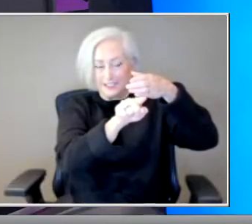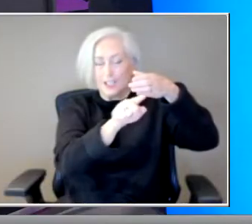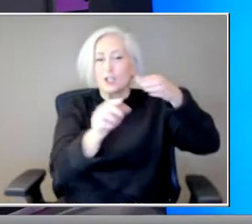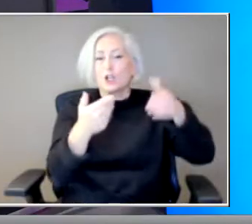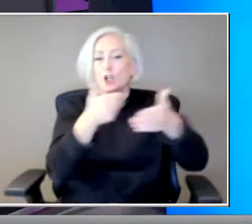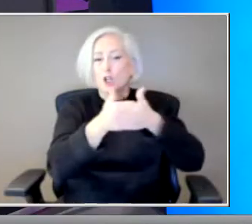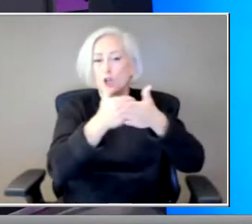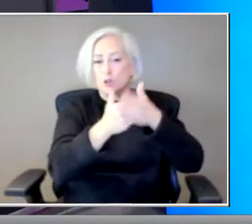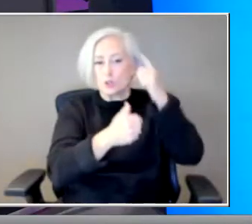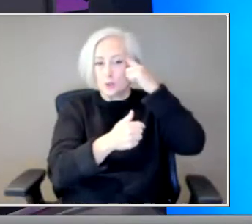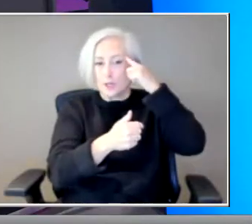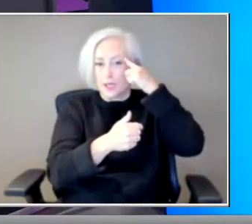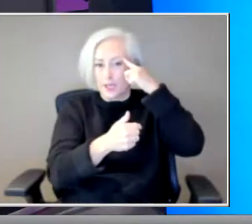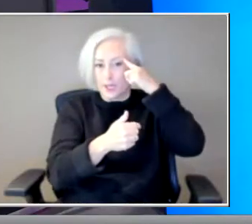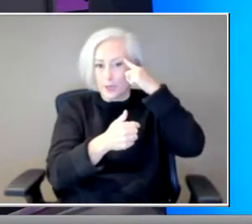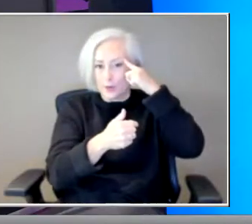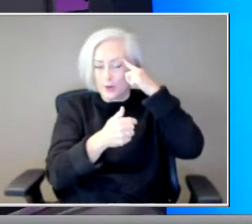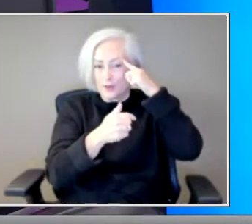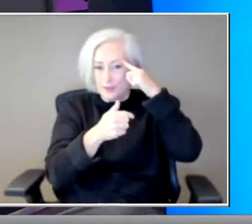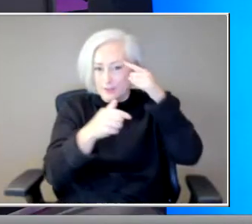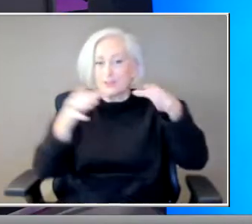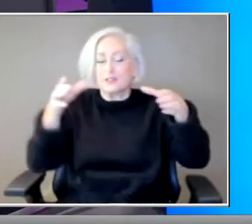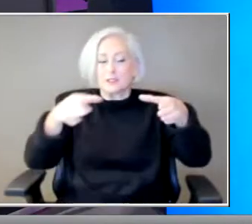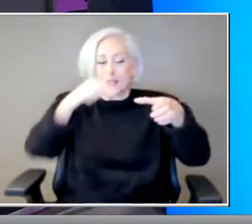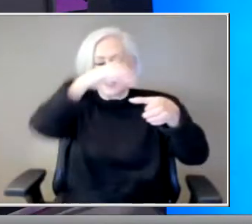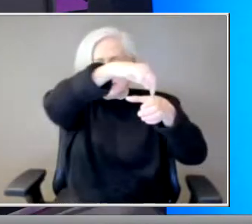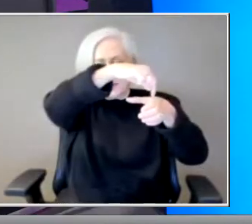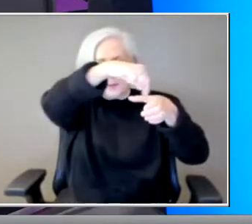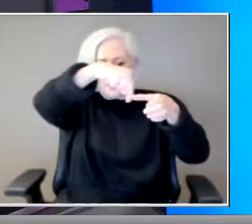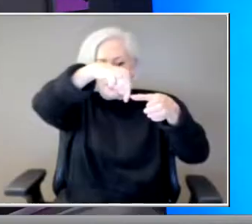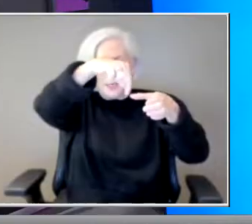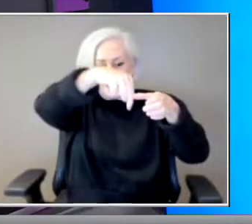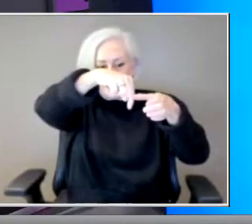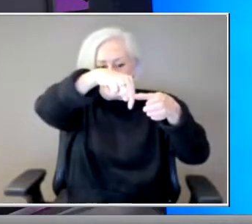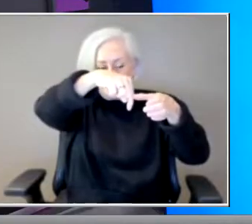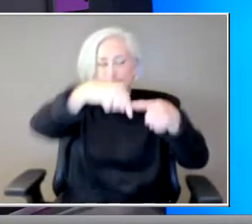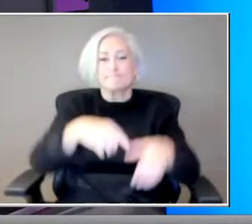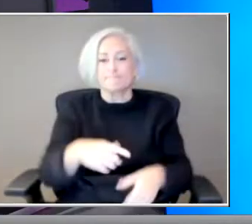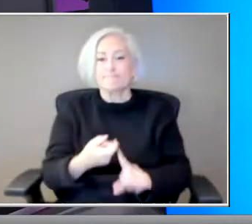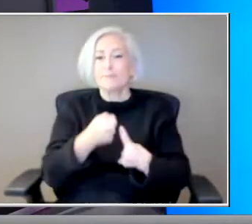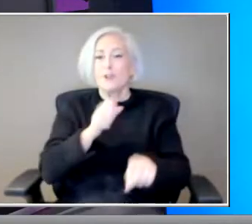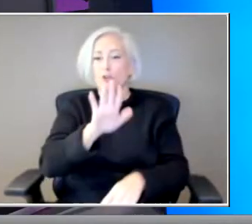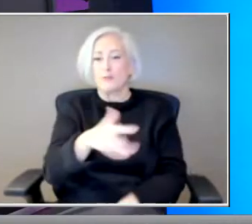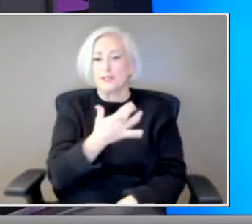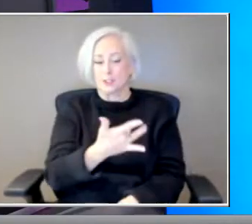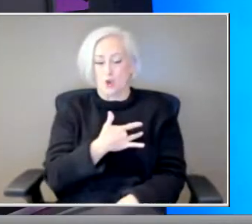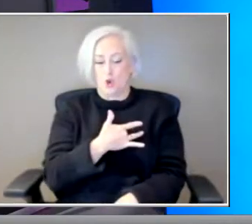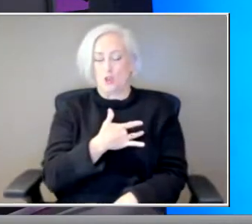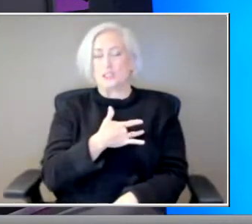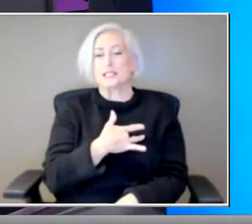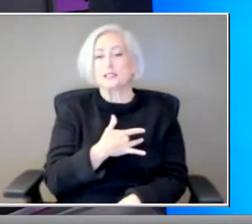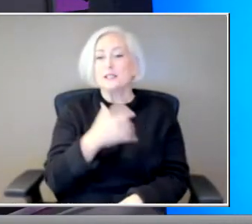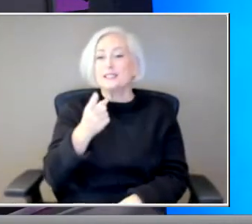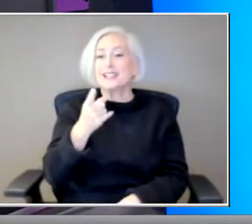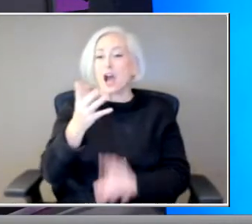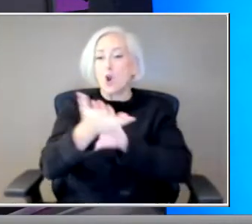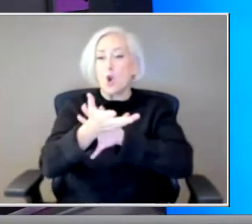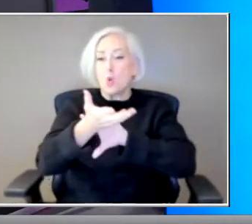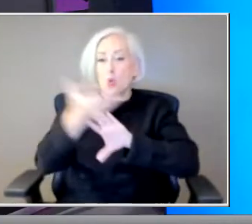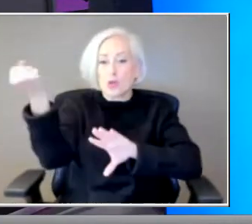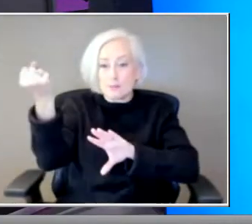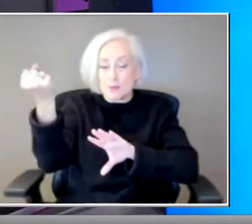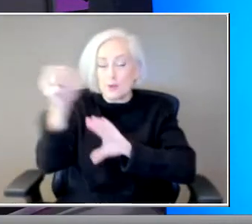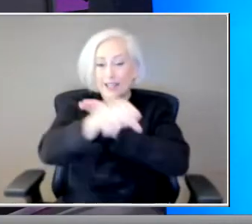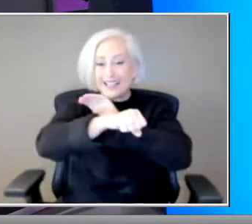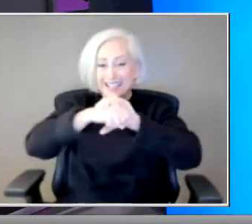the brain is where that's at, yeah. And that came from his heart. Correct, yeah. It's wild. Now, the removal of the clot is equally as fascinating because you enter